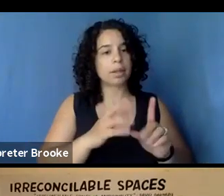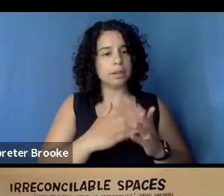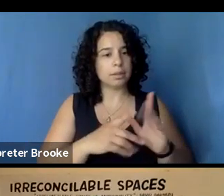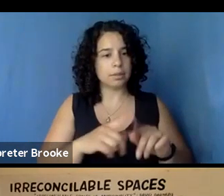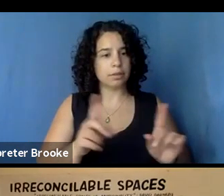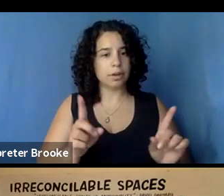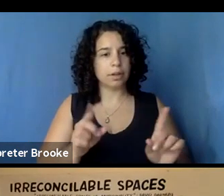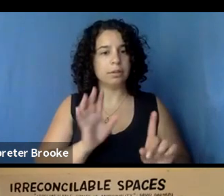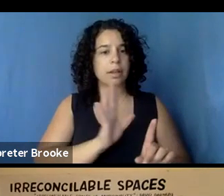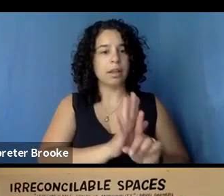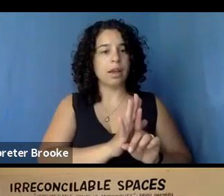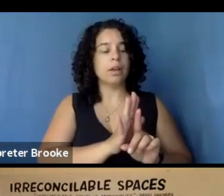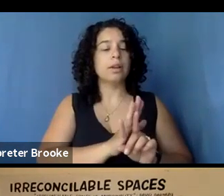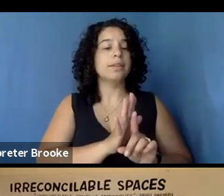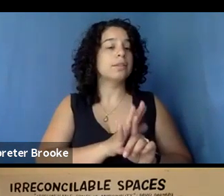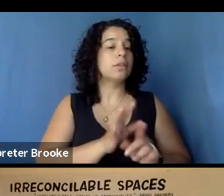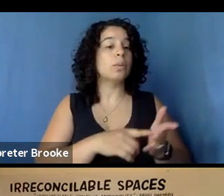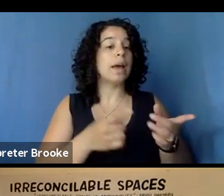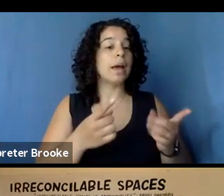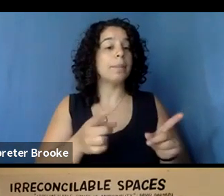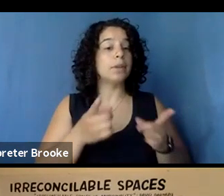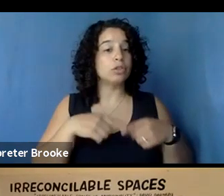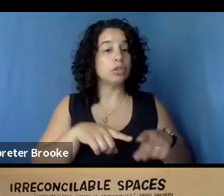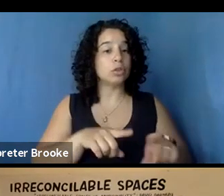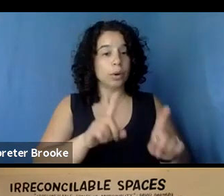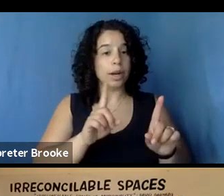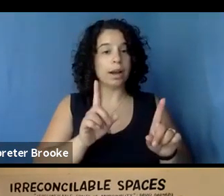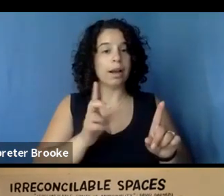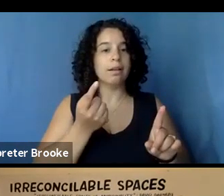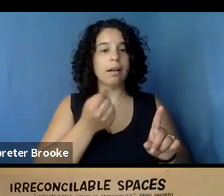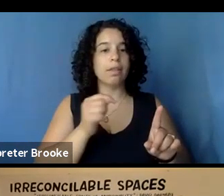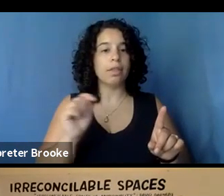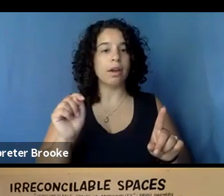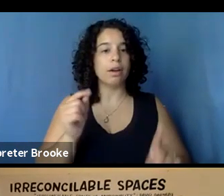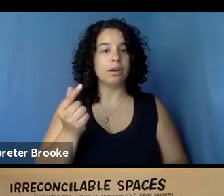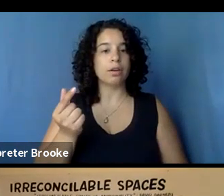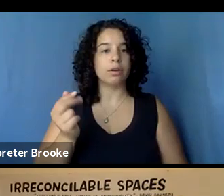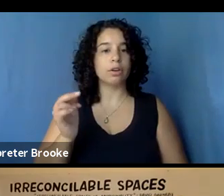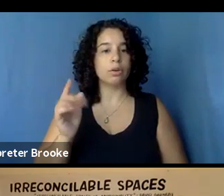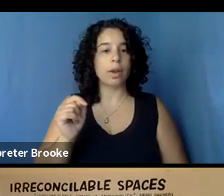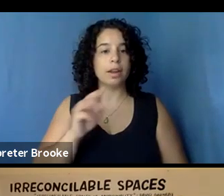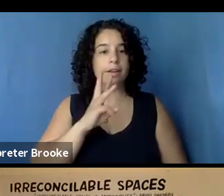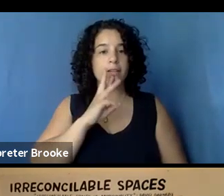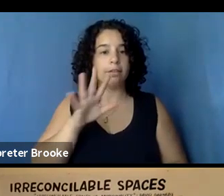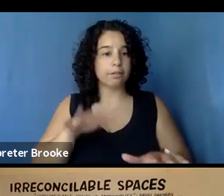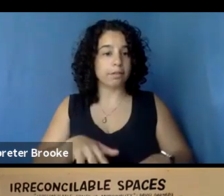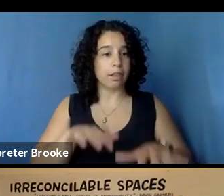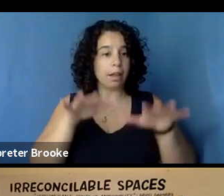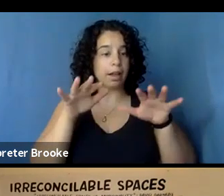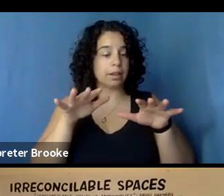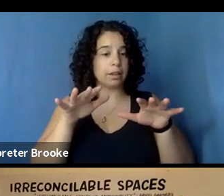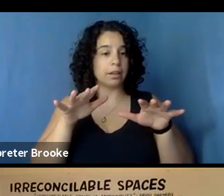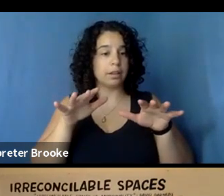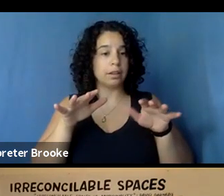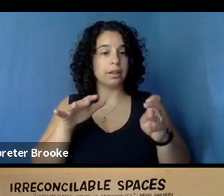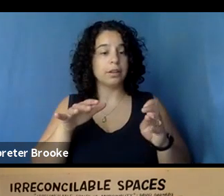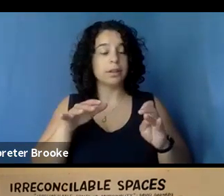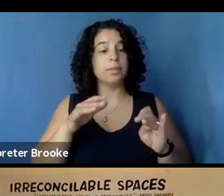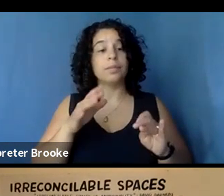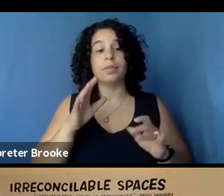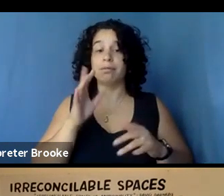it's a story that takes place during the Great Flood, the world being flooded, and it's all Nanabojo's